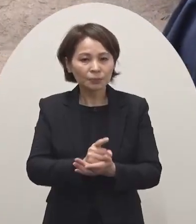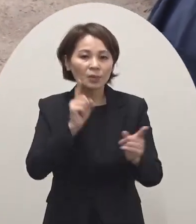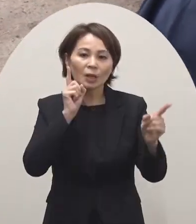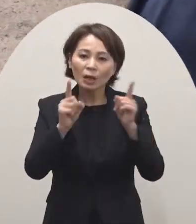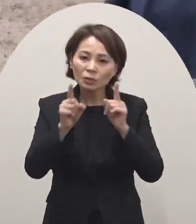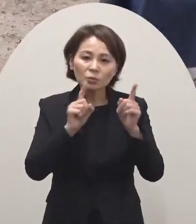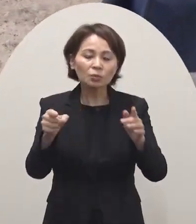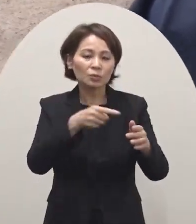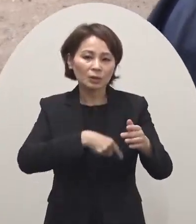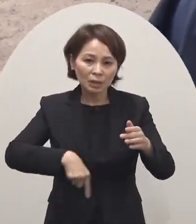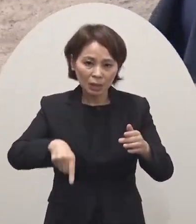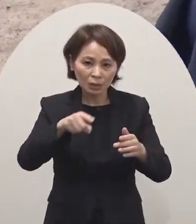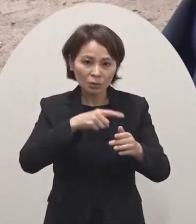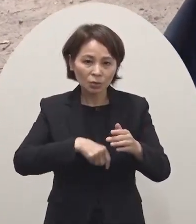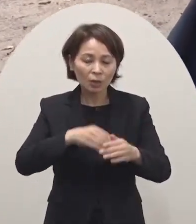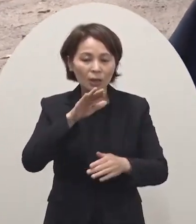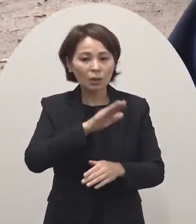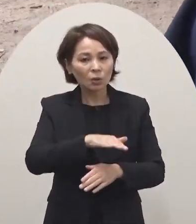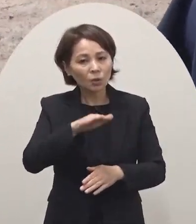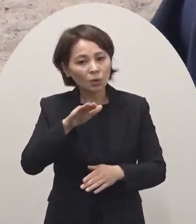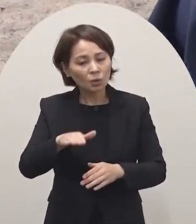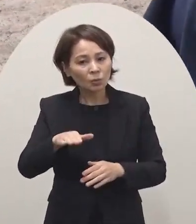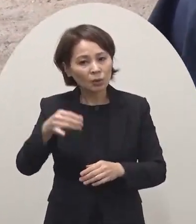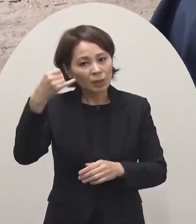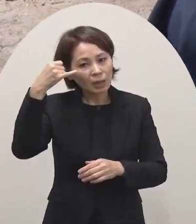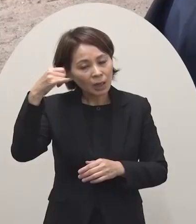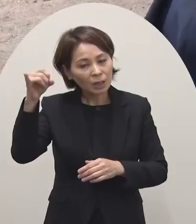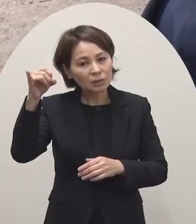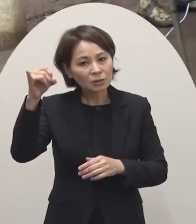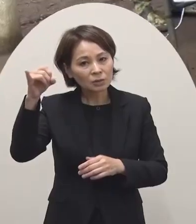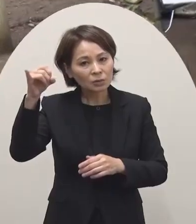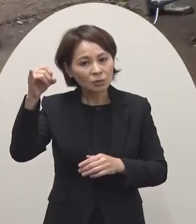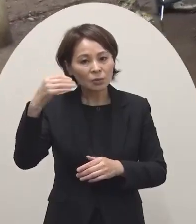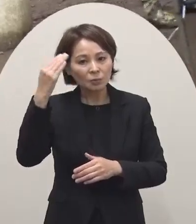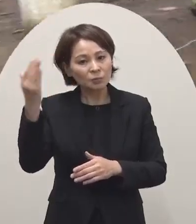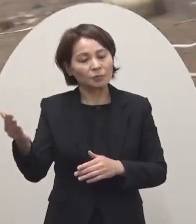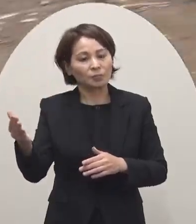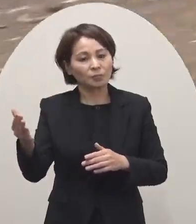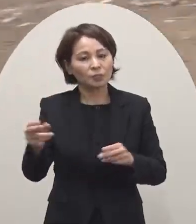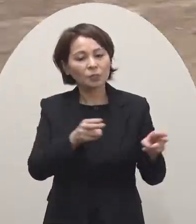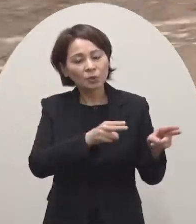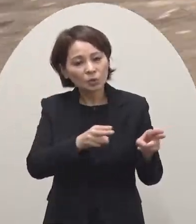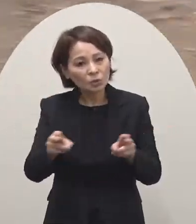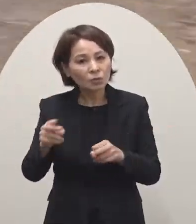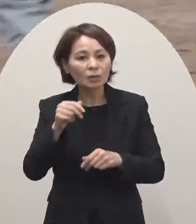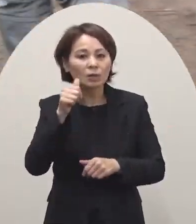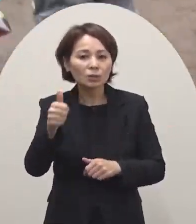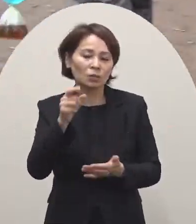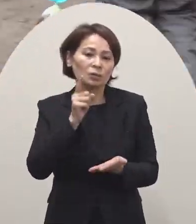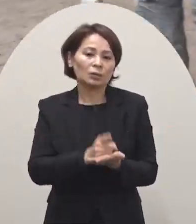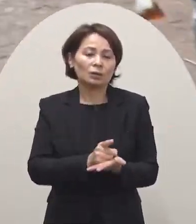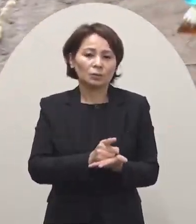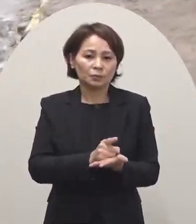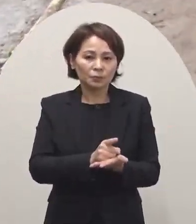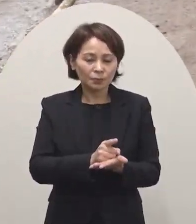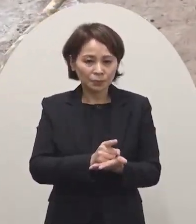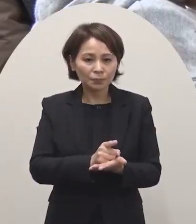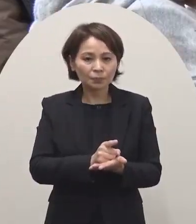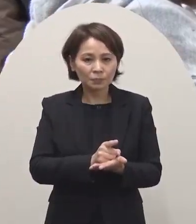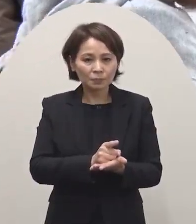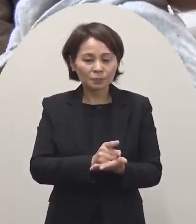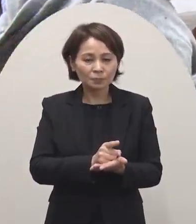the preparation to a minimum in order to let the children have their own ideas on how to use and play with it.